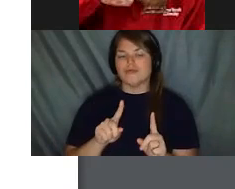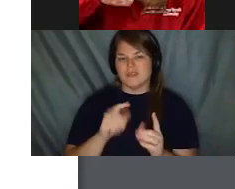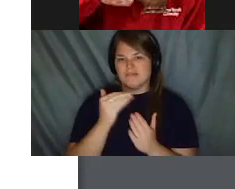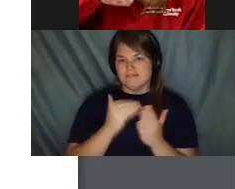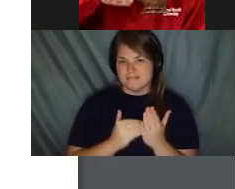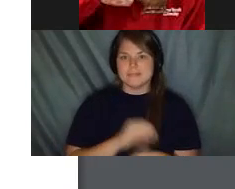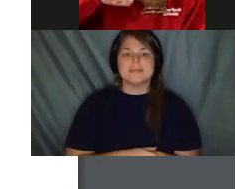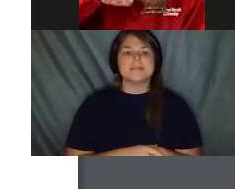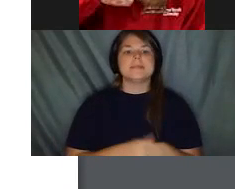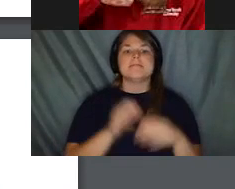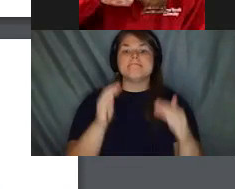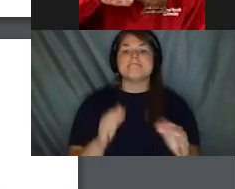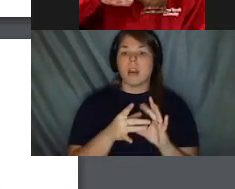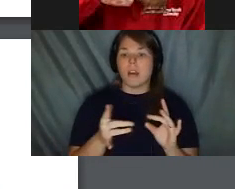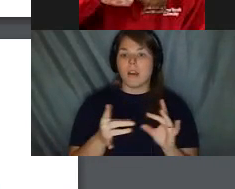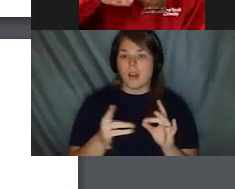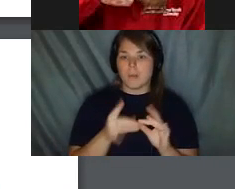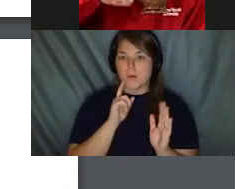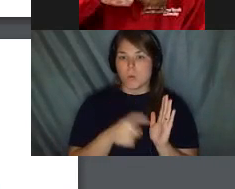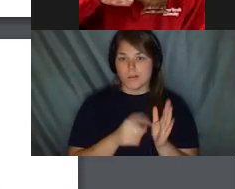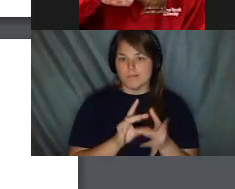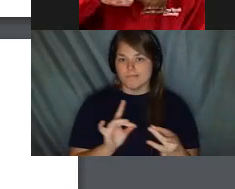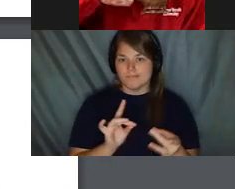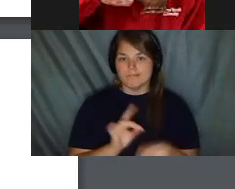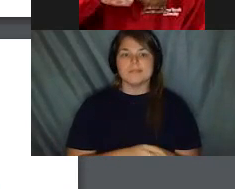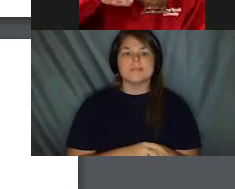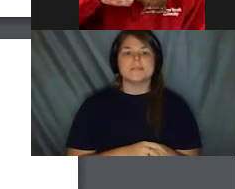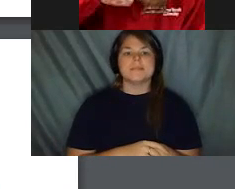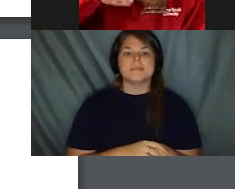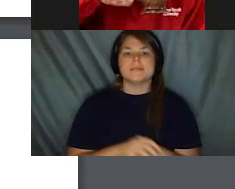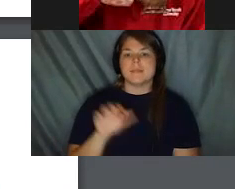Moving on to the comment noted action item. So the Air